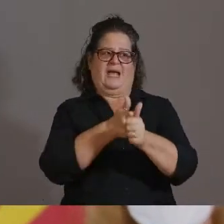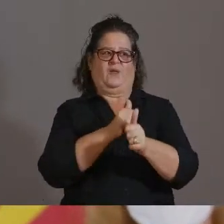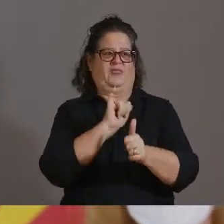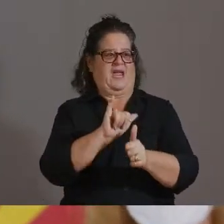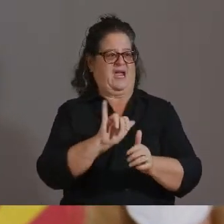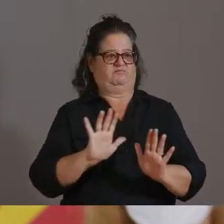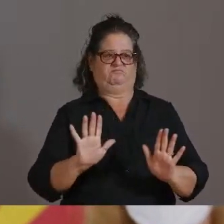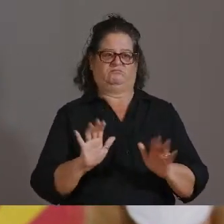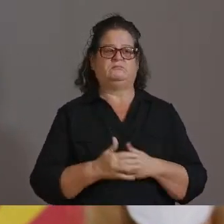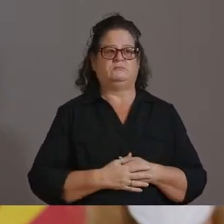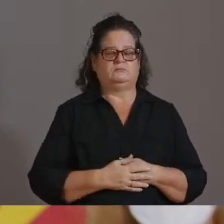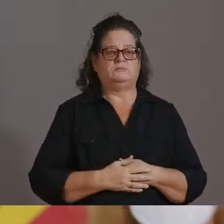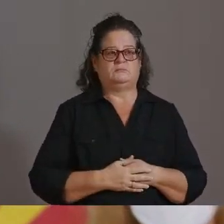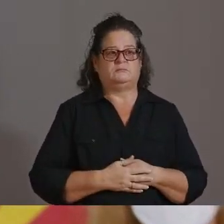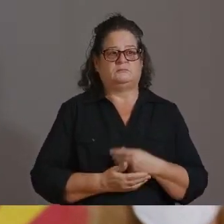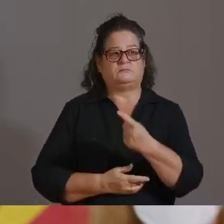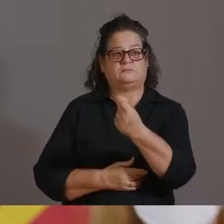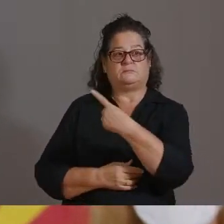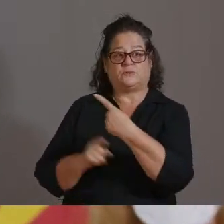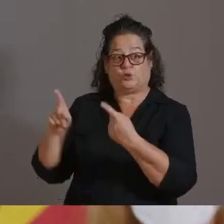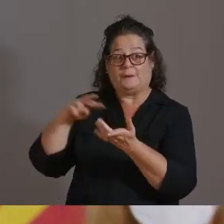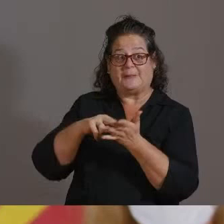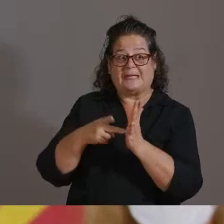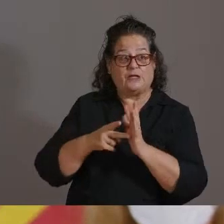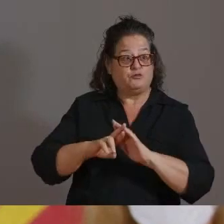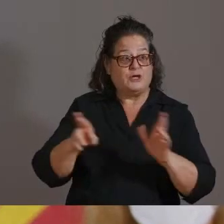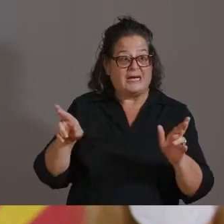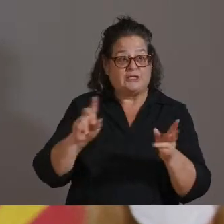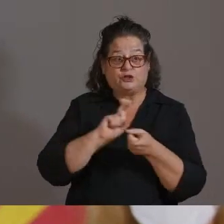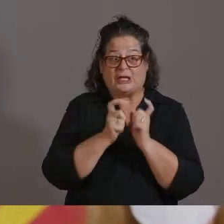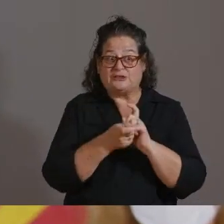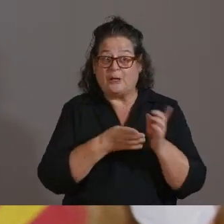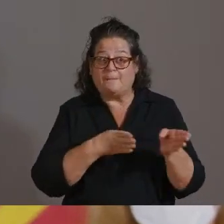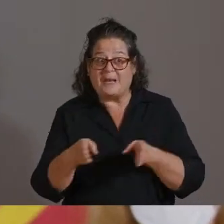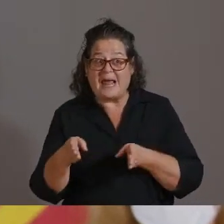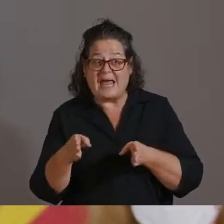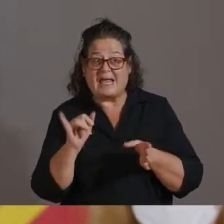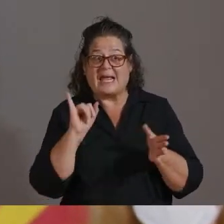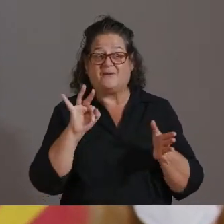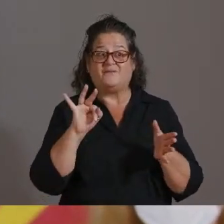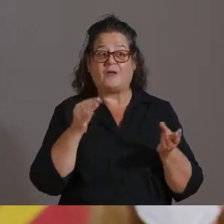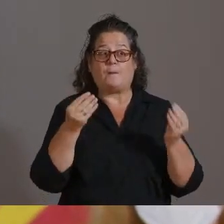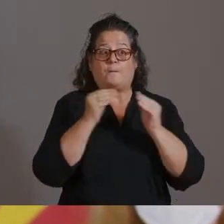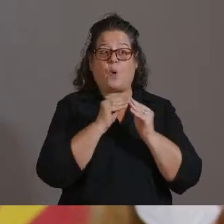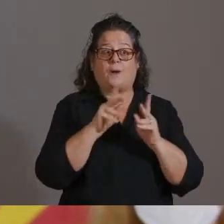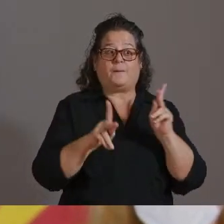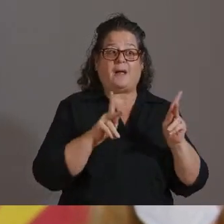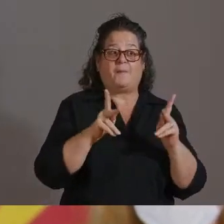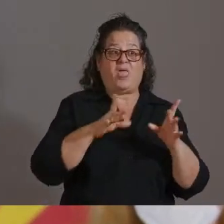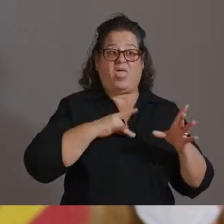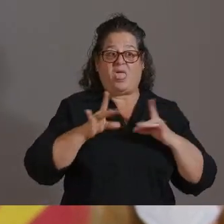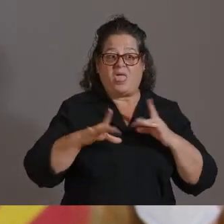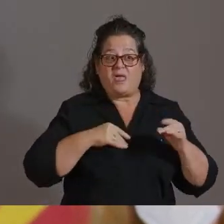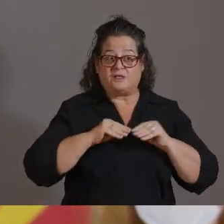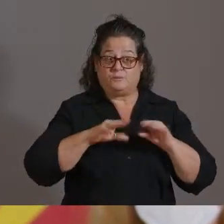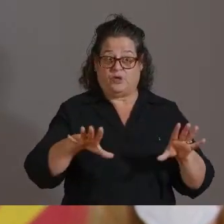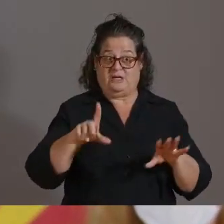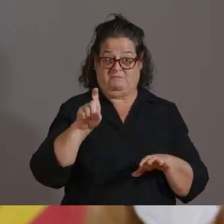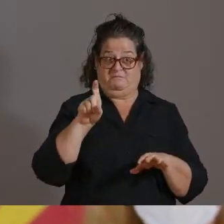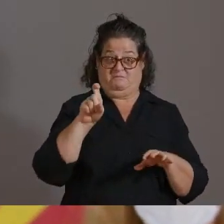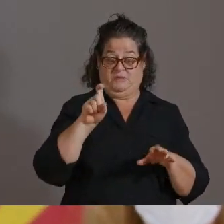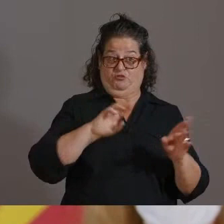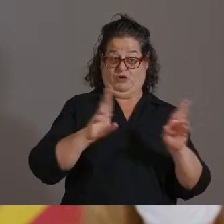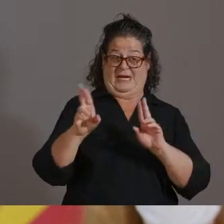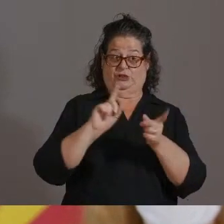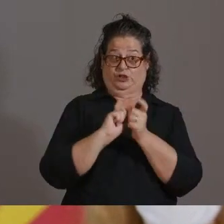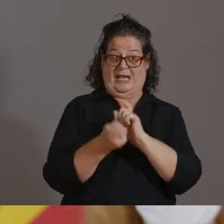to readjust if that capacity, if there's more people who are becoming hospitalized? We're going to do whatever it